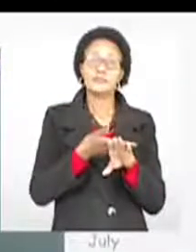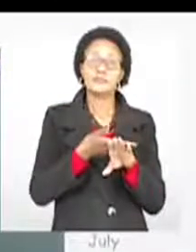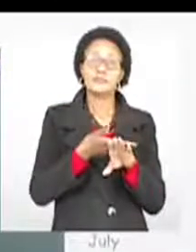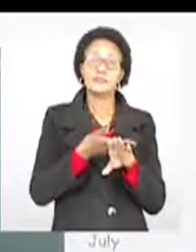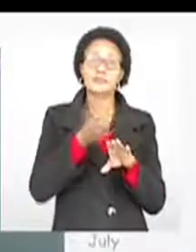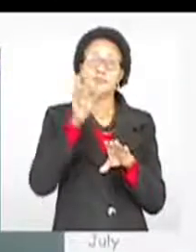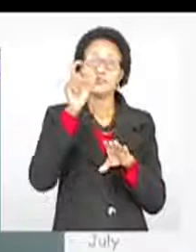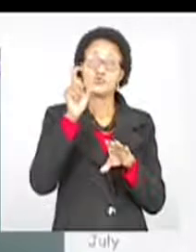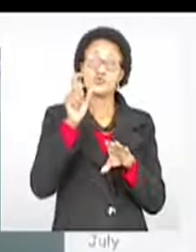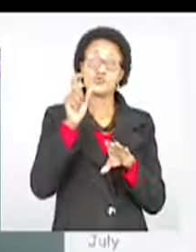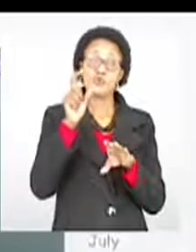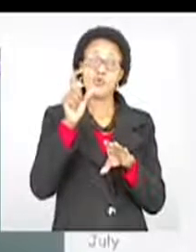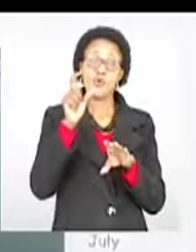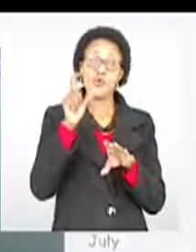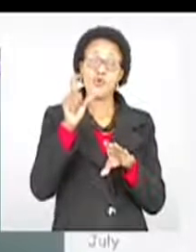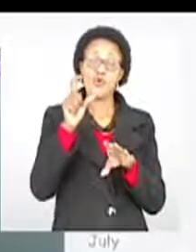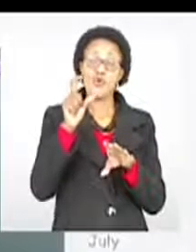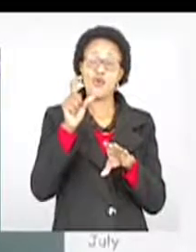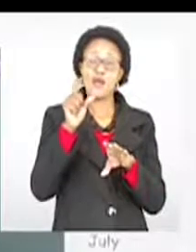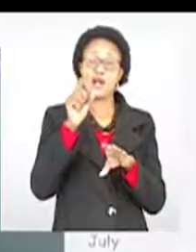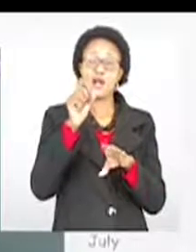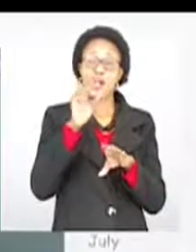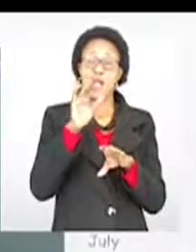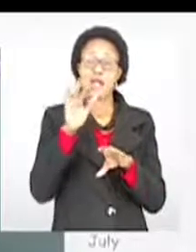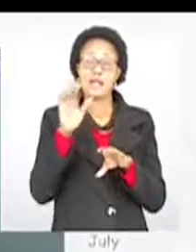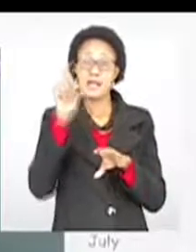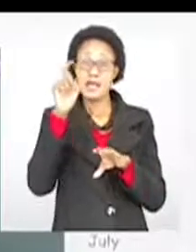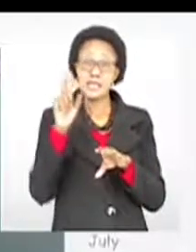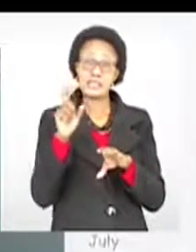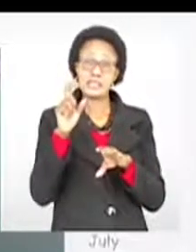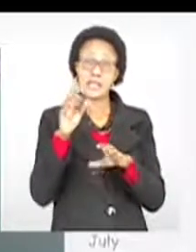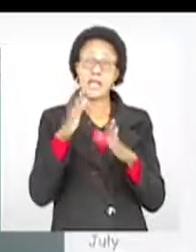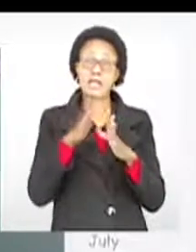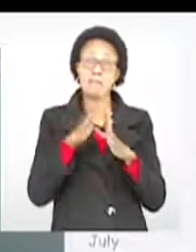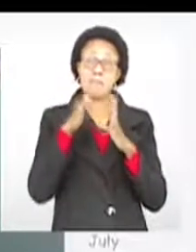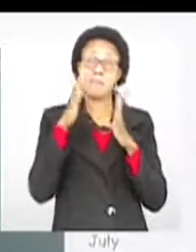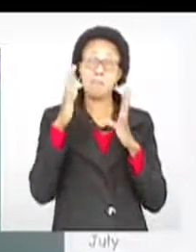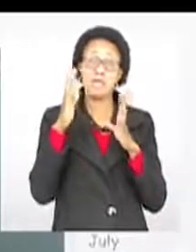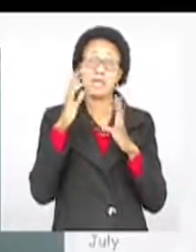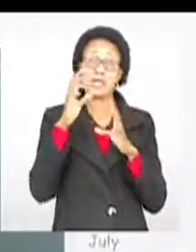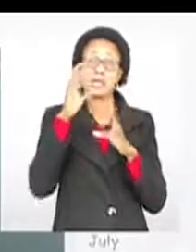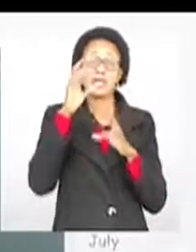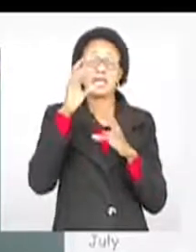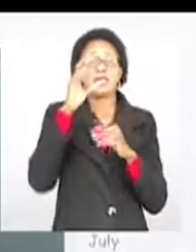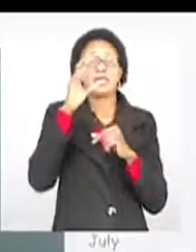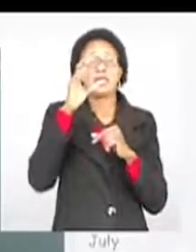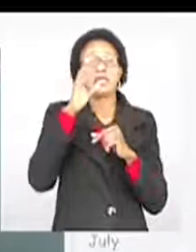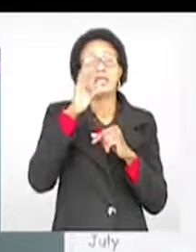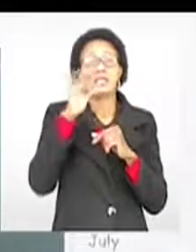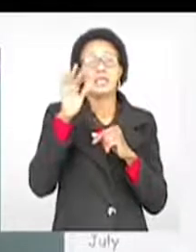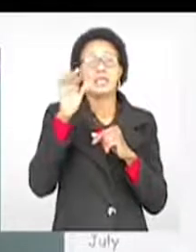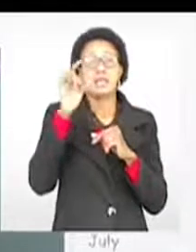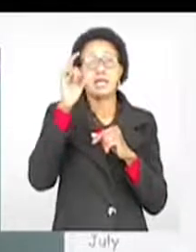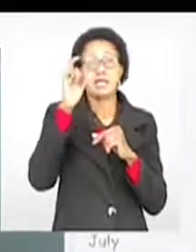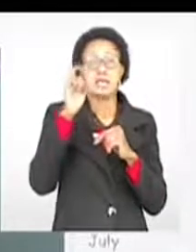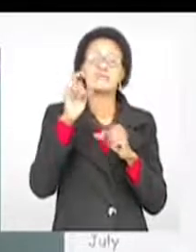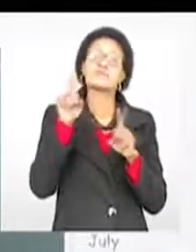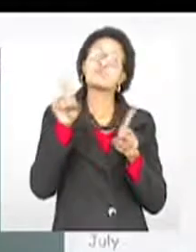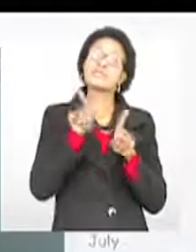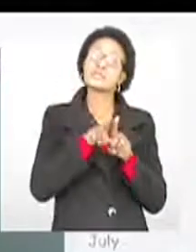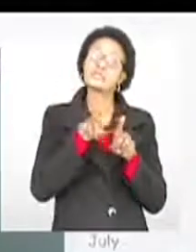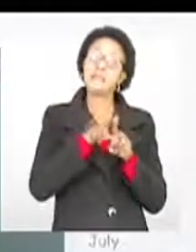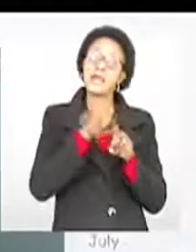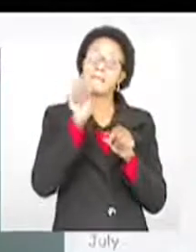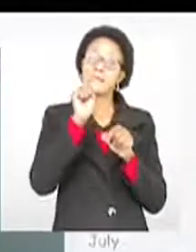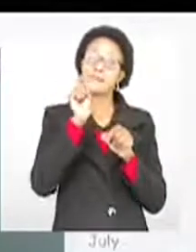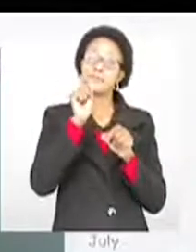small letter X. The same way we write big letter X is the same way we write small letter X. So we